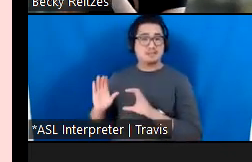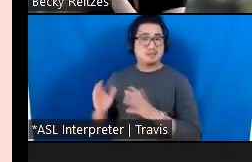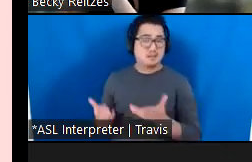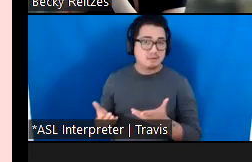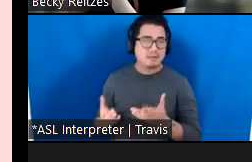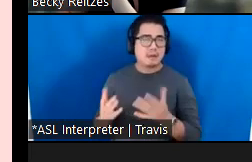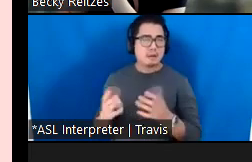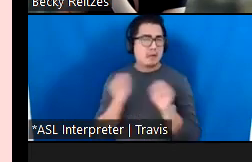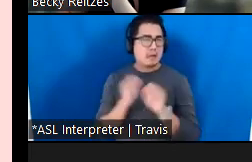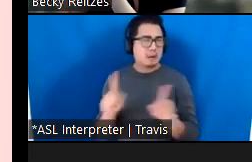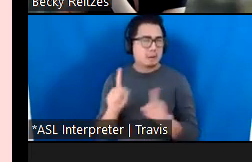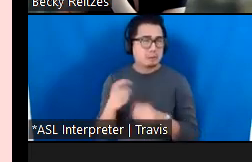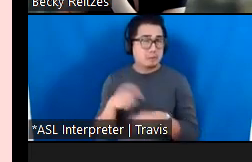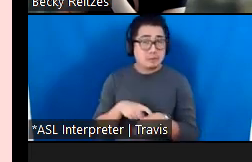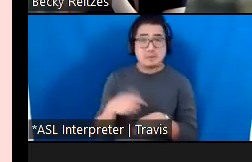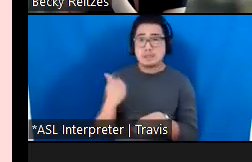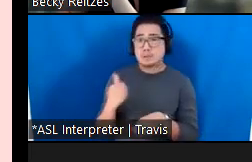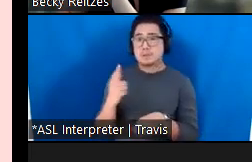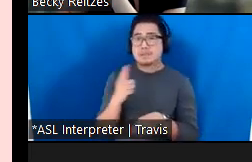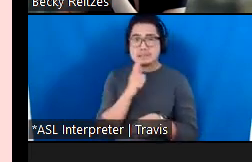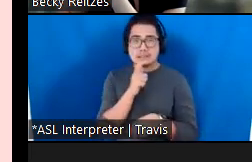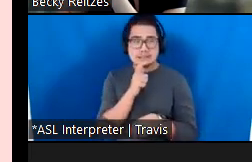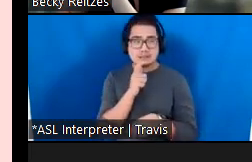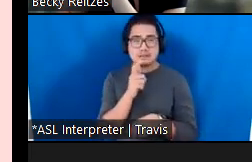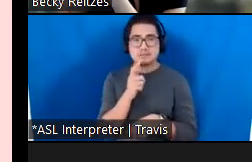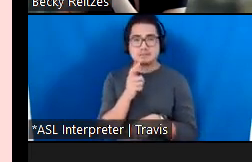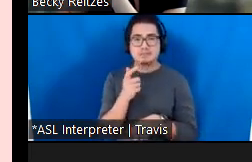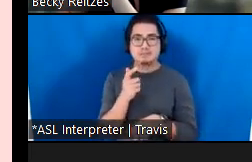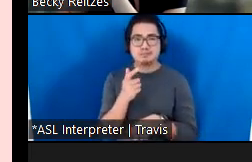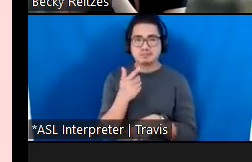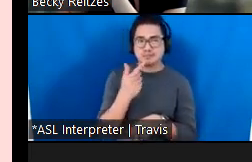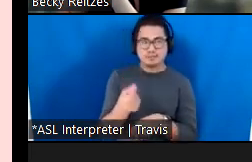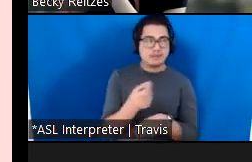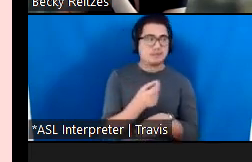interested in learning about routine vaccinations for children?